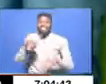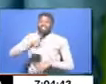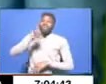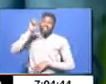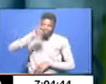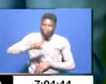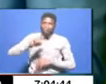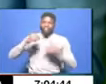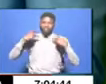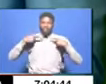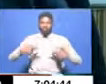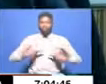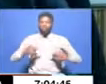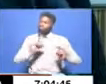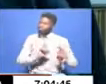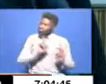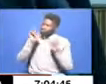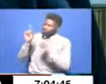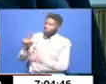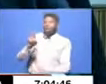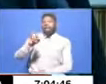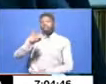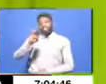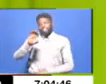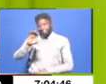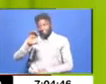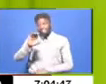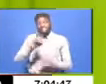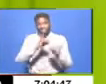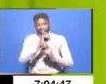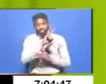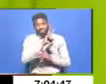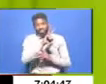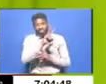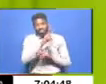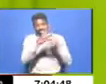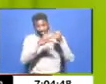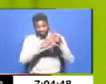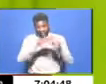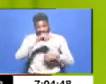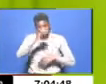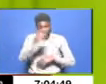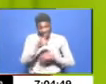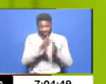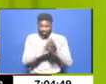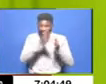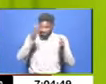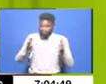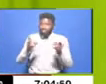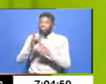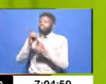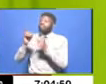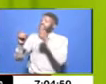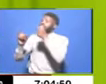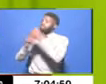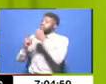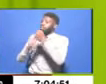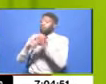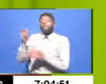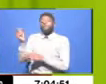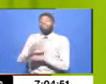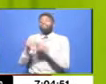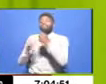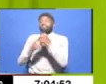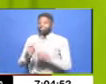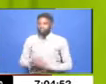tarehe 29 mwezi huu na tarehe 6 mwezi Juni. We have also asked them to prepare for scheduling